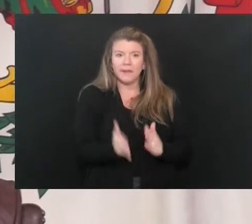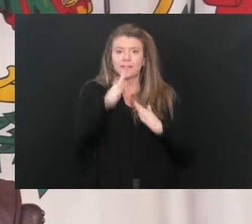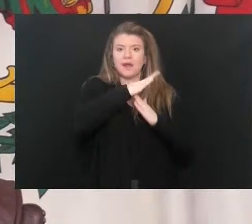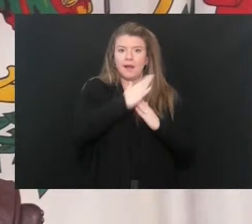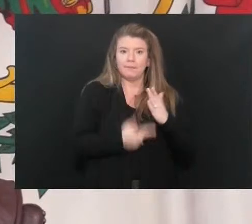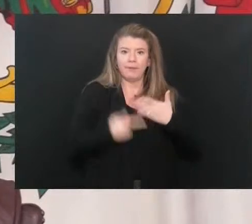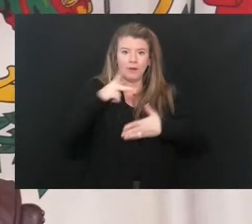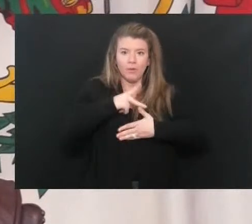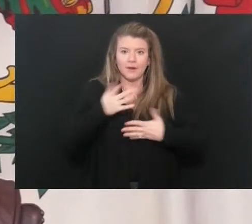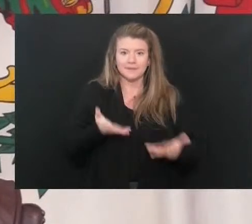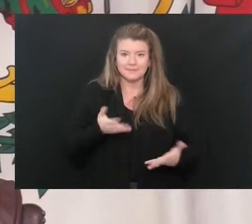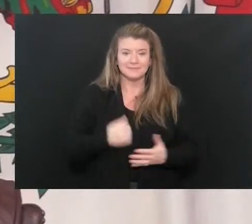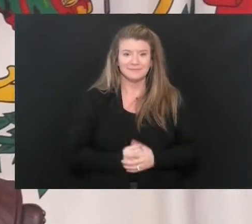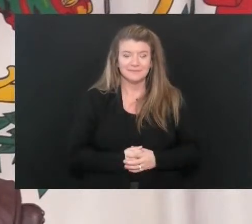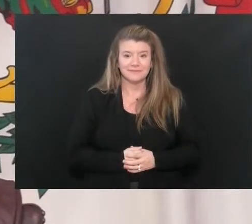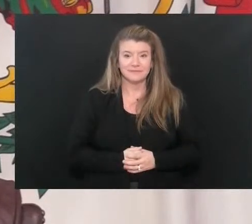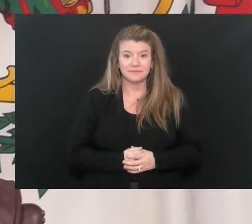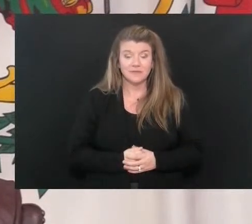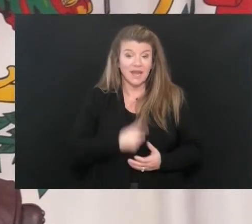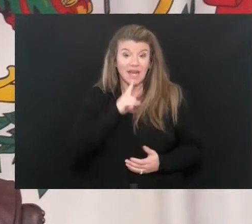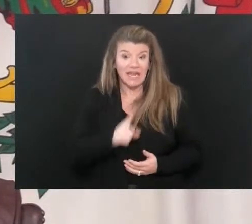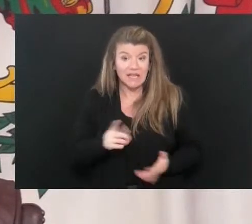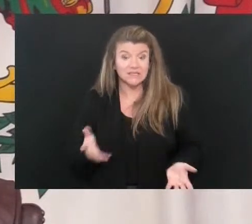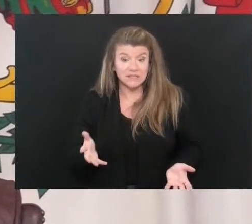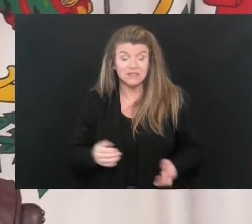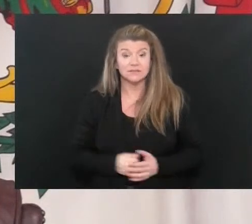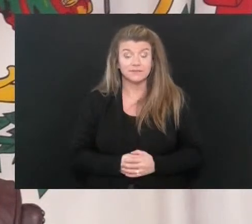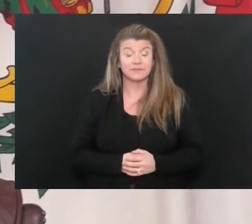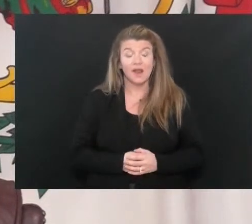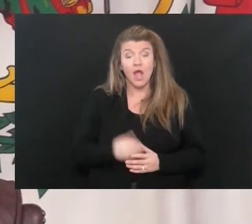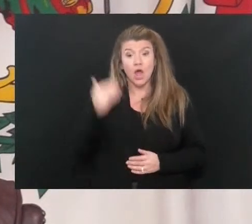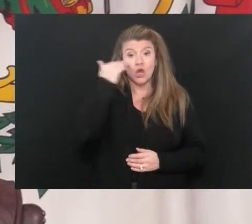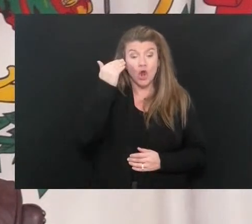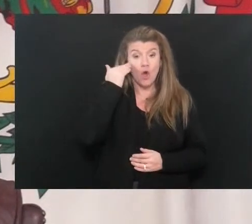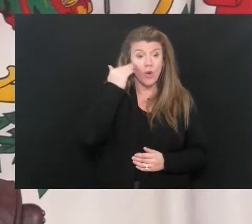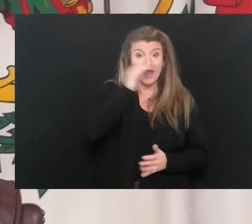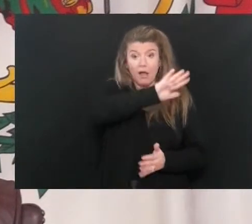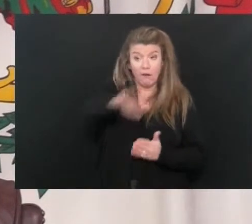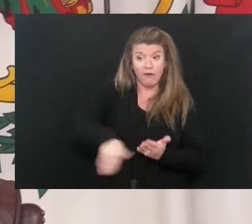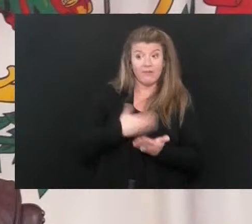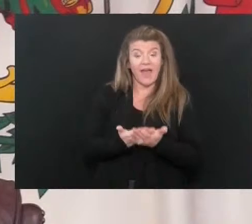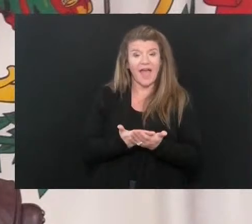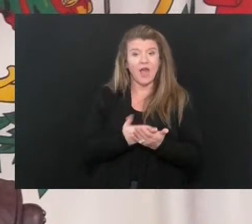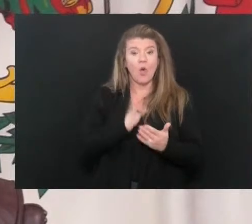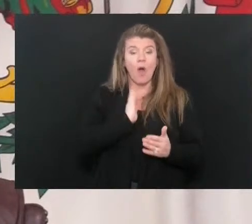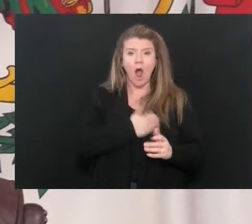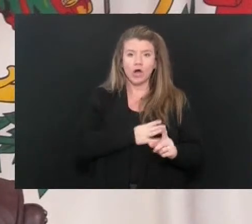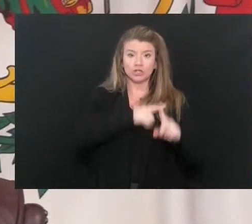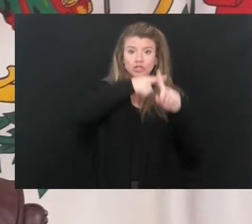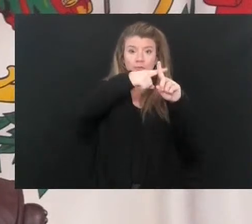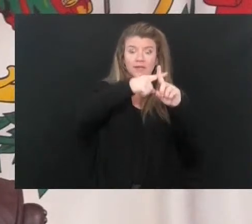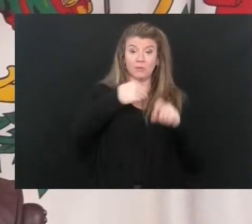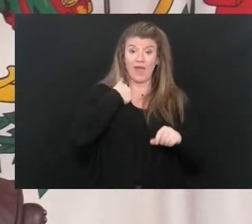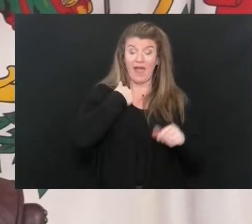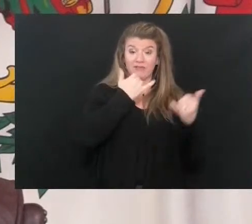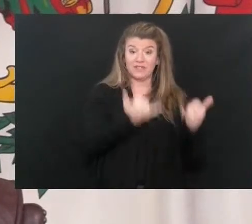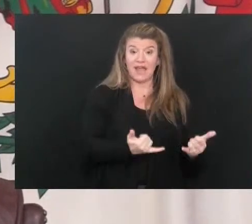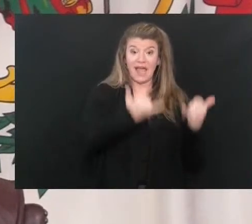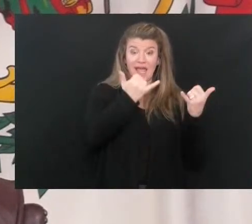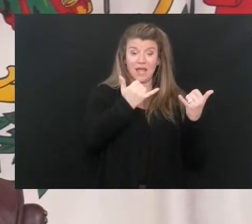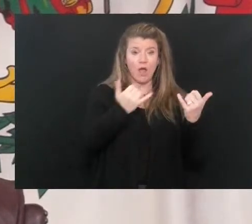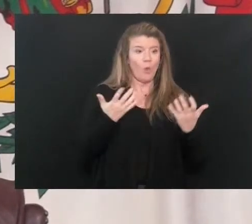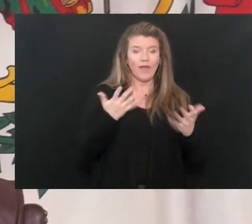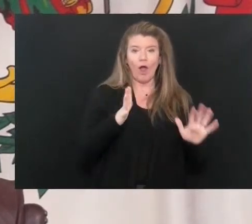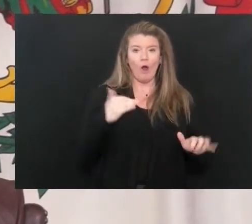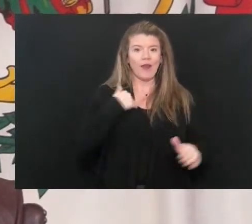Now, or that's what it is. Now, with all of that, with the surpluses we have today, with the spotlight that's